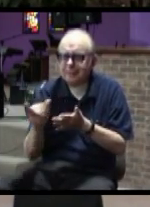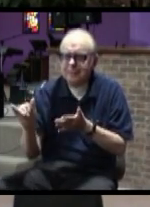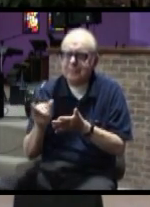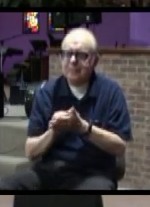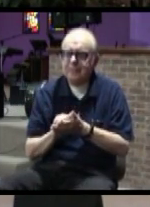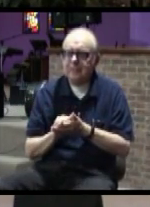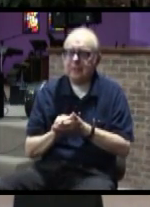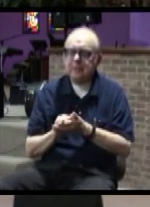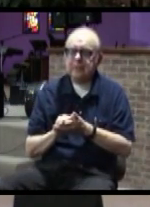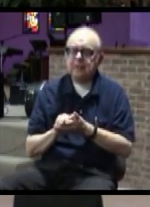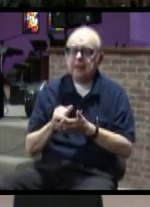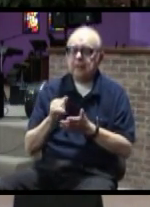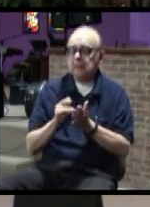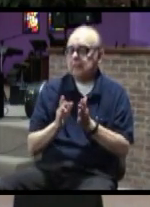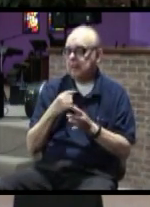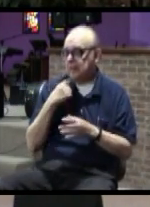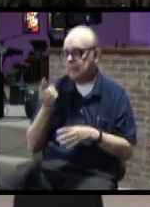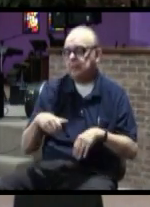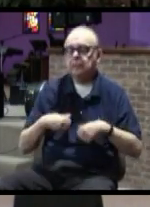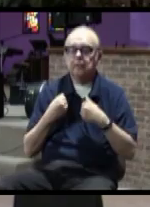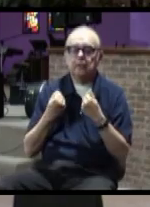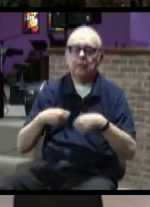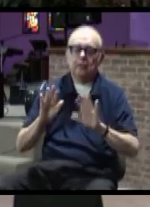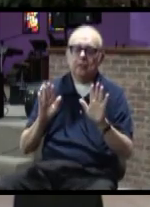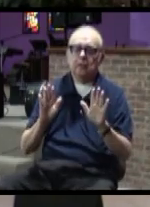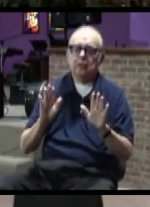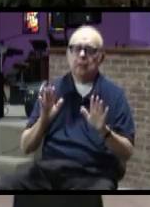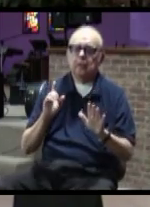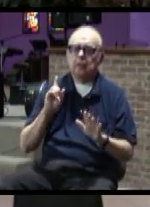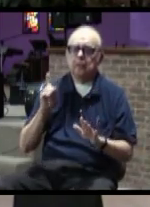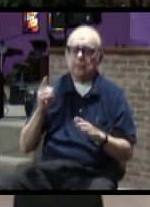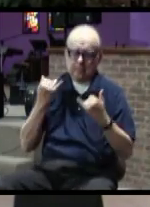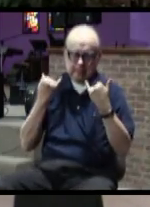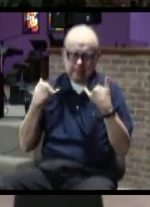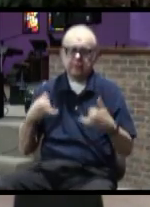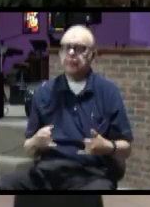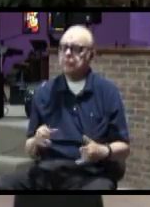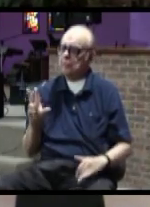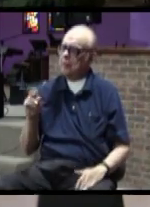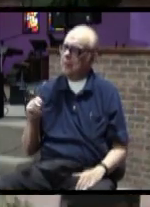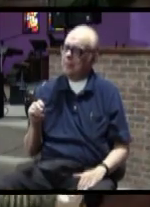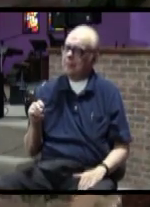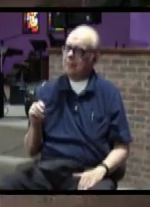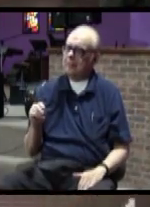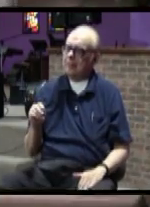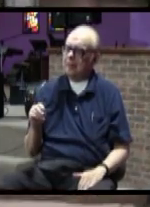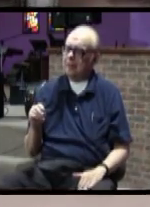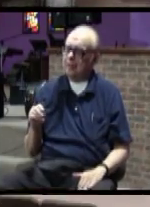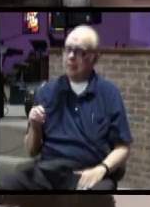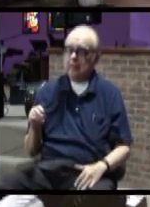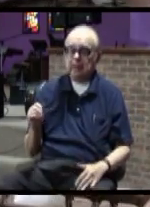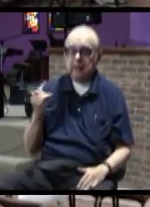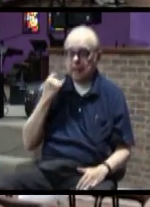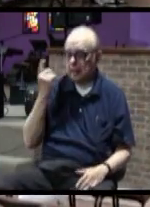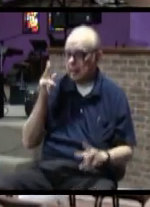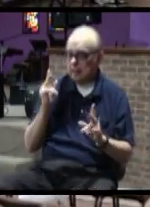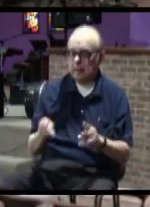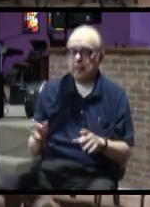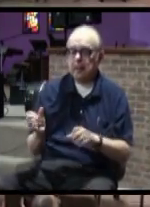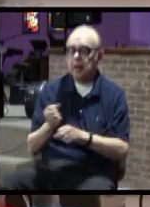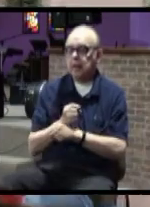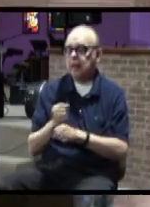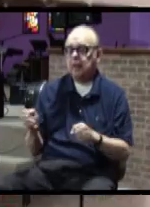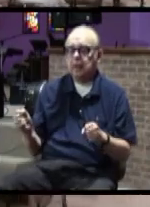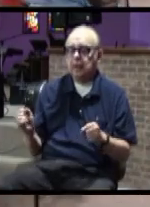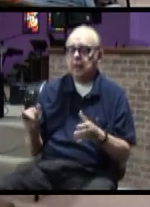church. He didn't say that I gave my life for this one individual.